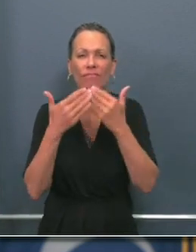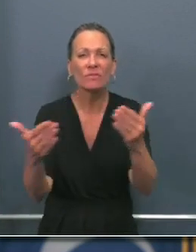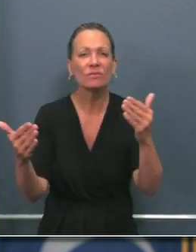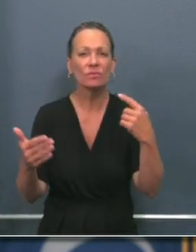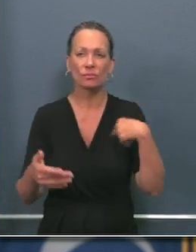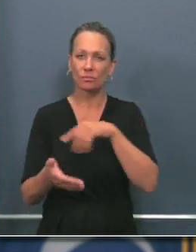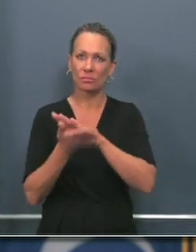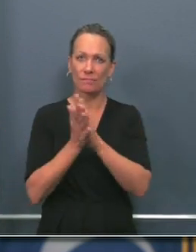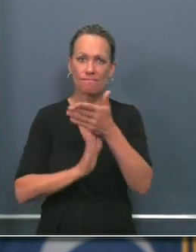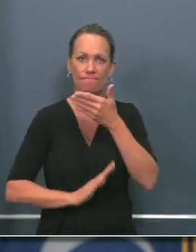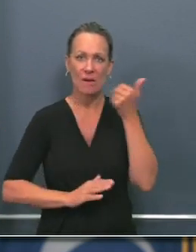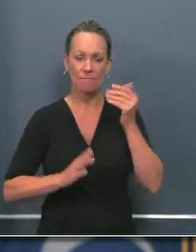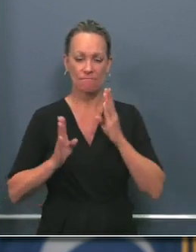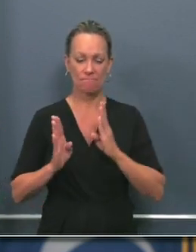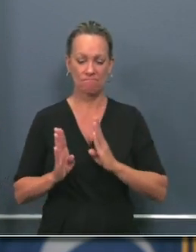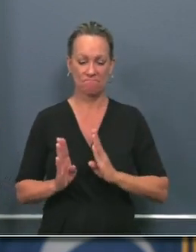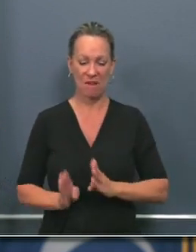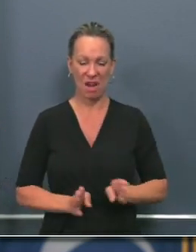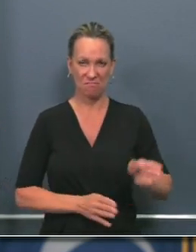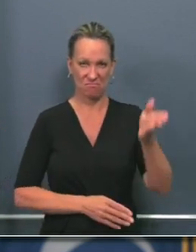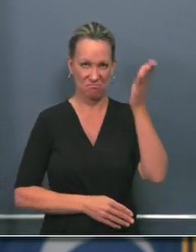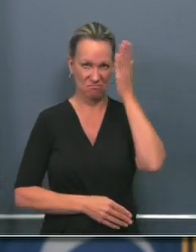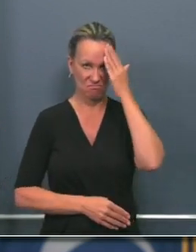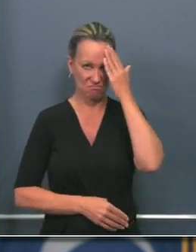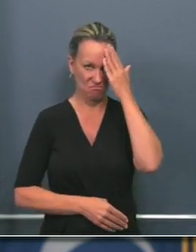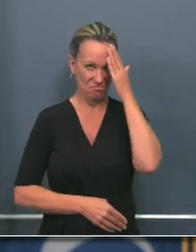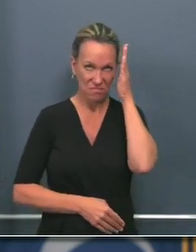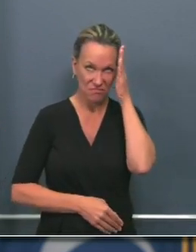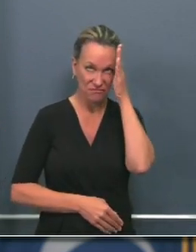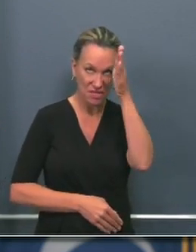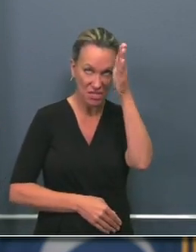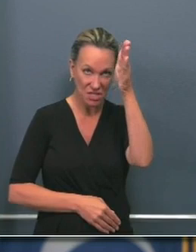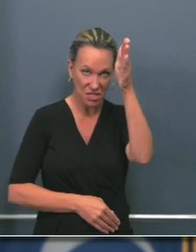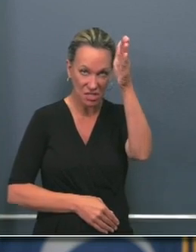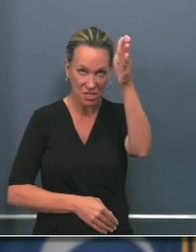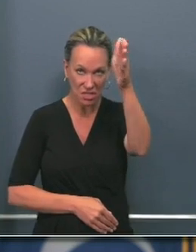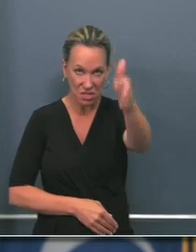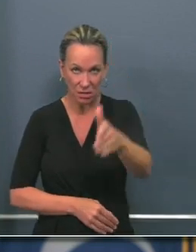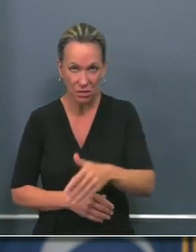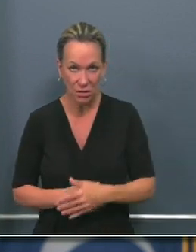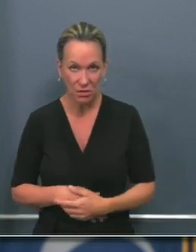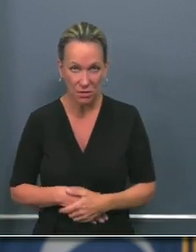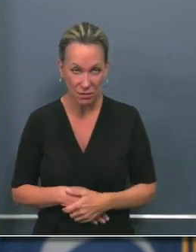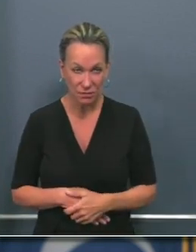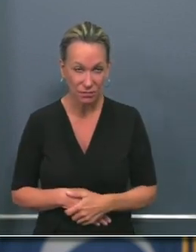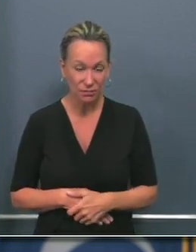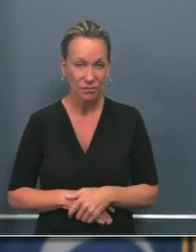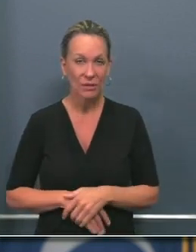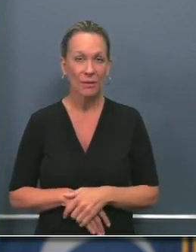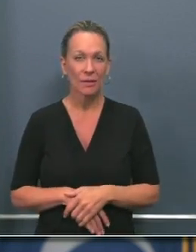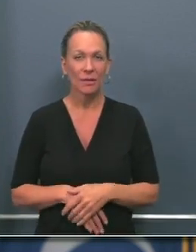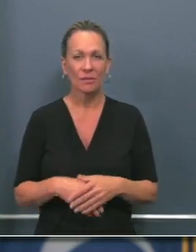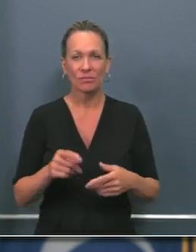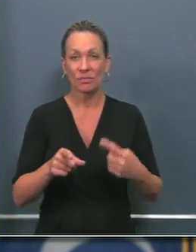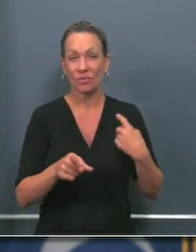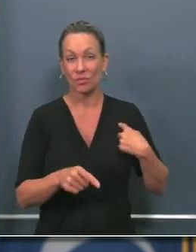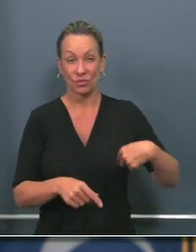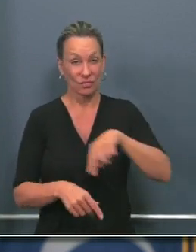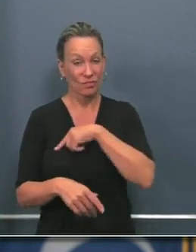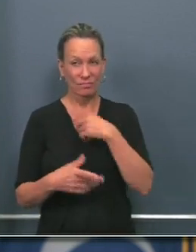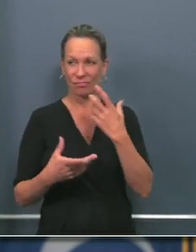do so, again, with a deep realization of our responsibility, collective responsibility to one another, to